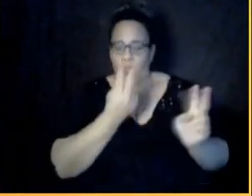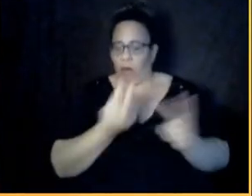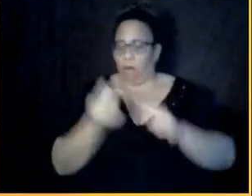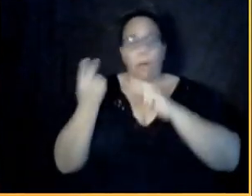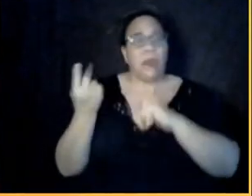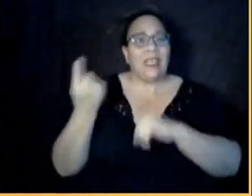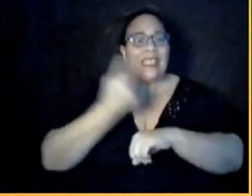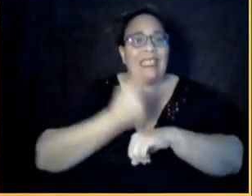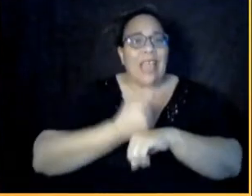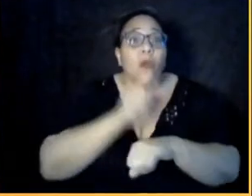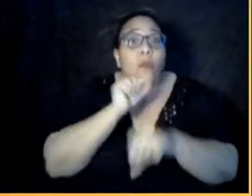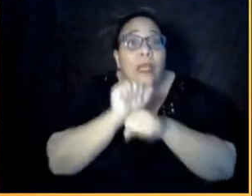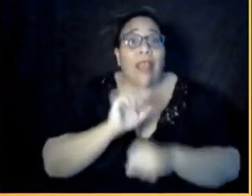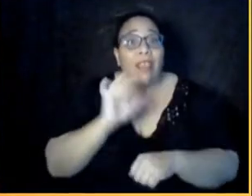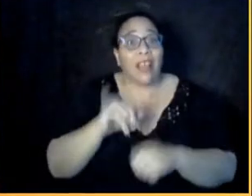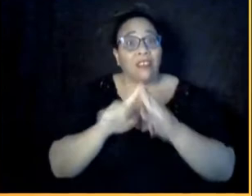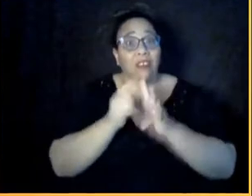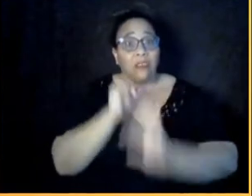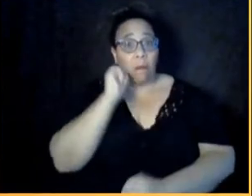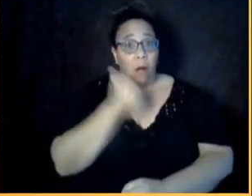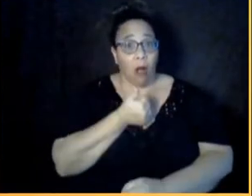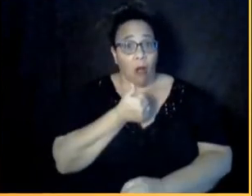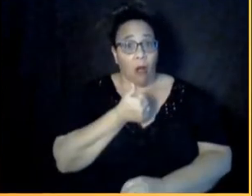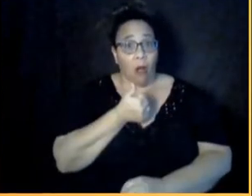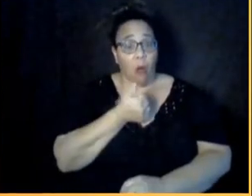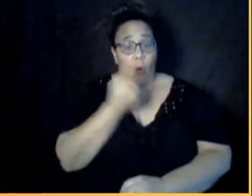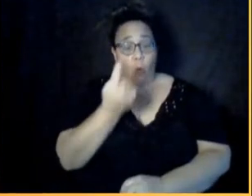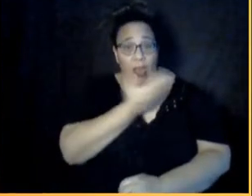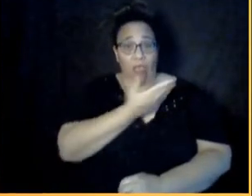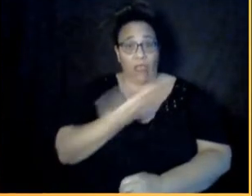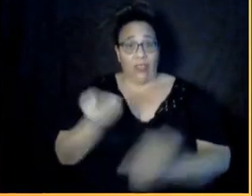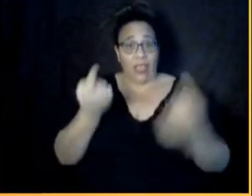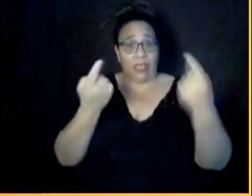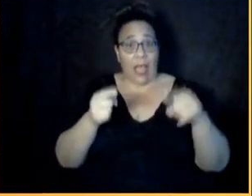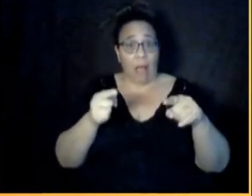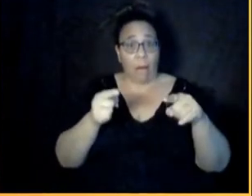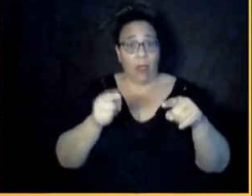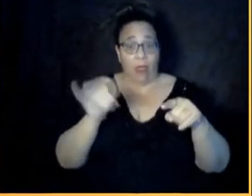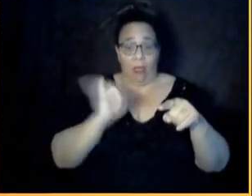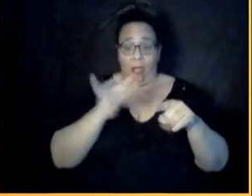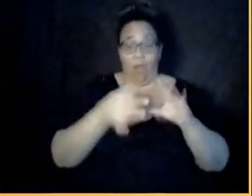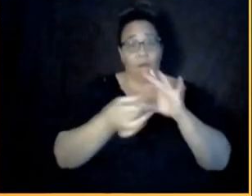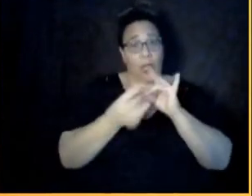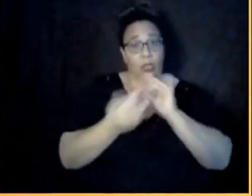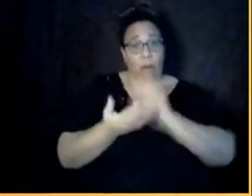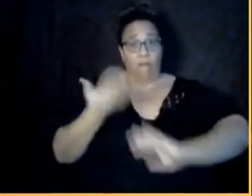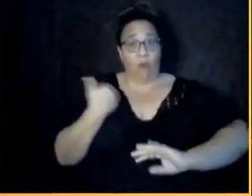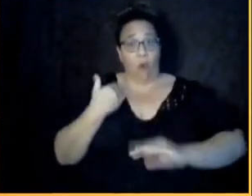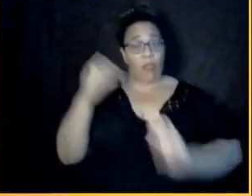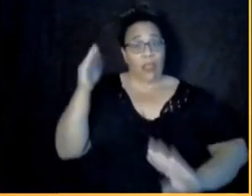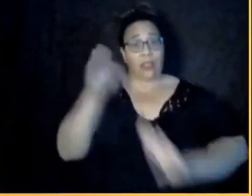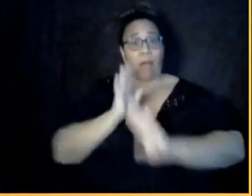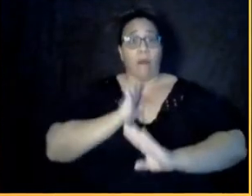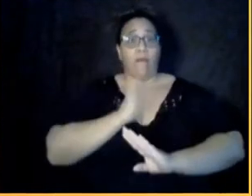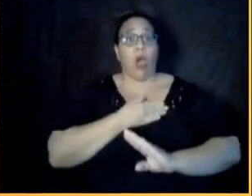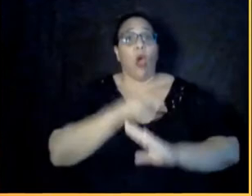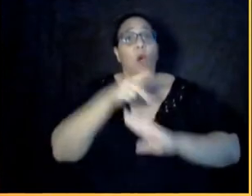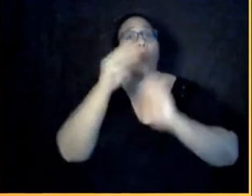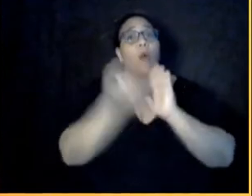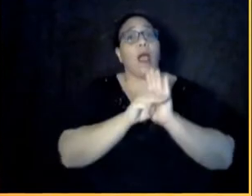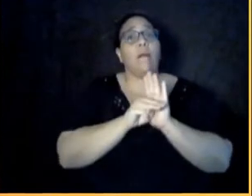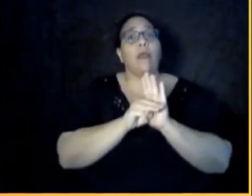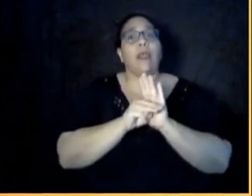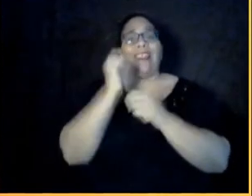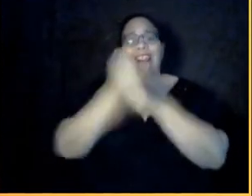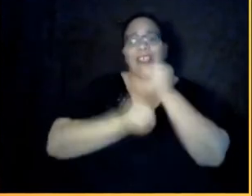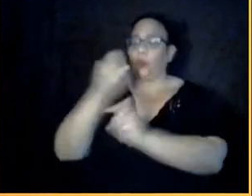Remembrance tomorrow. One of the things that has happened, as I mentioned before at the top of our program, is that 2020 is the